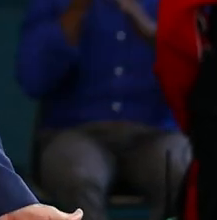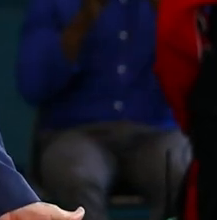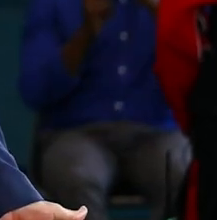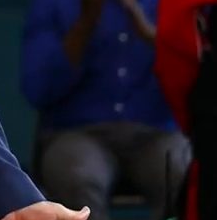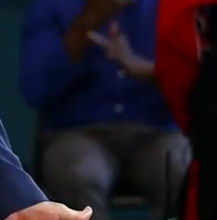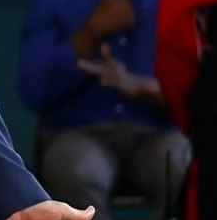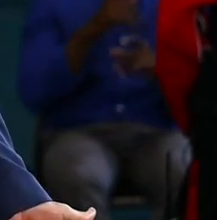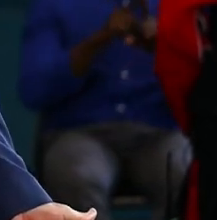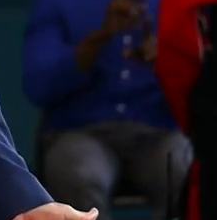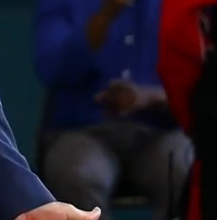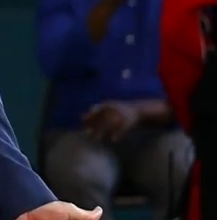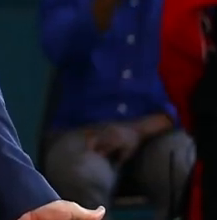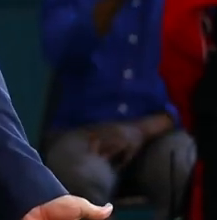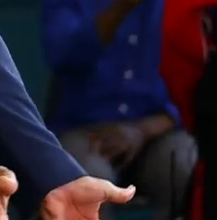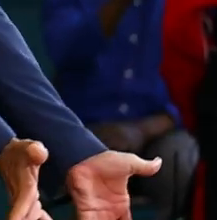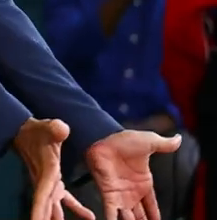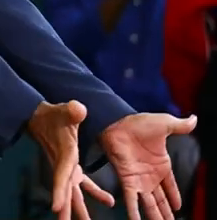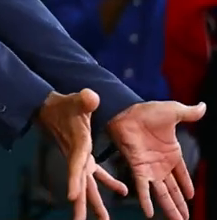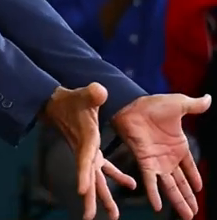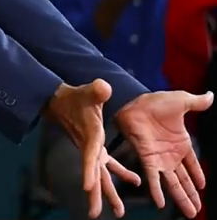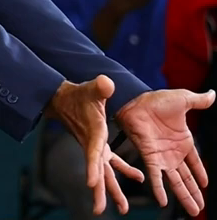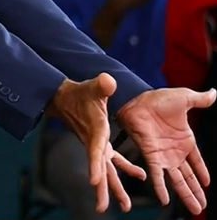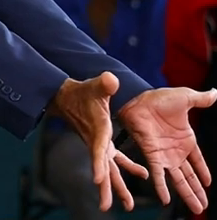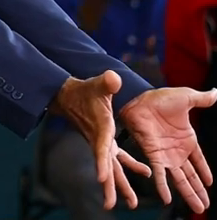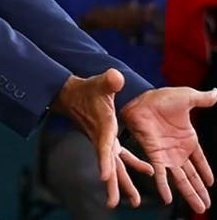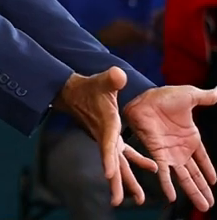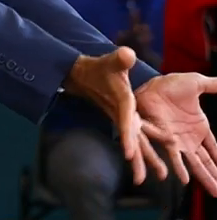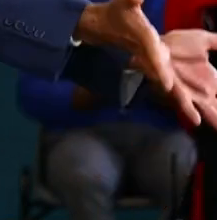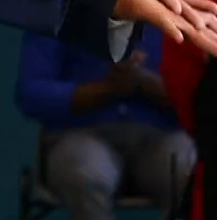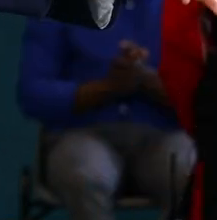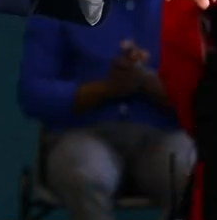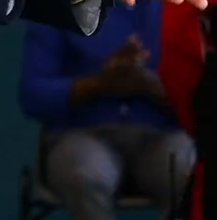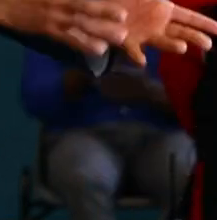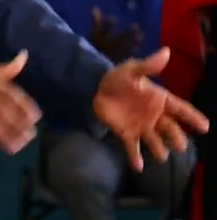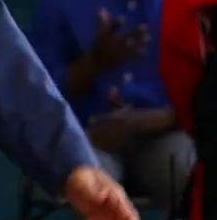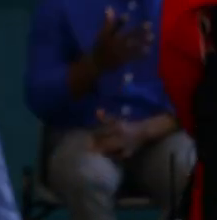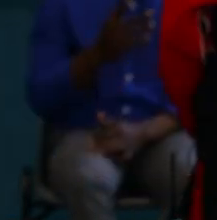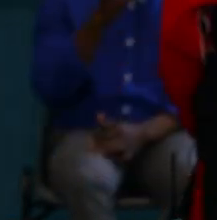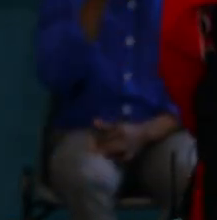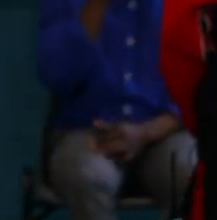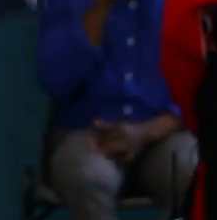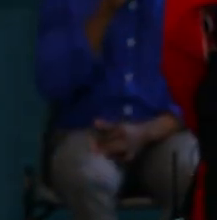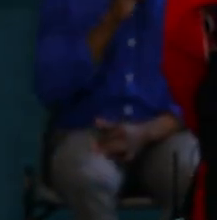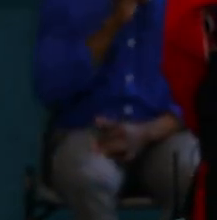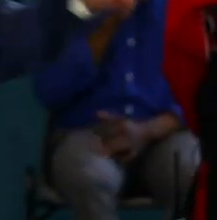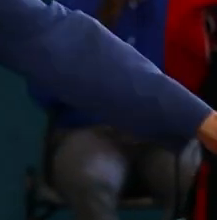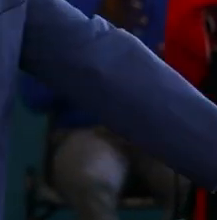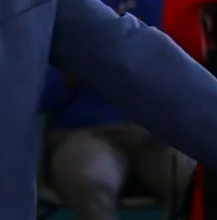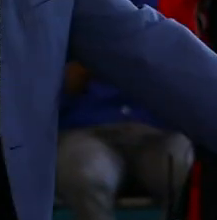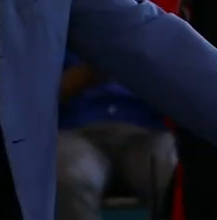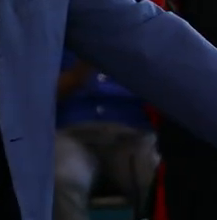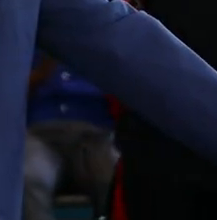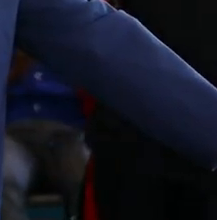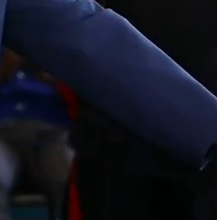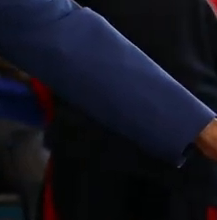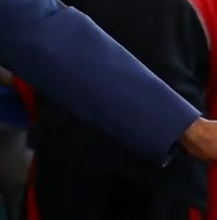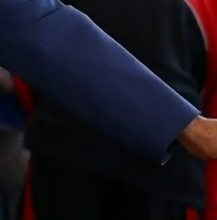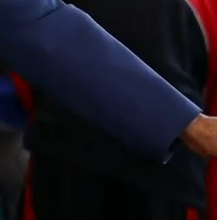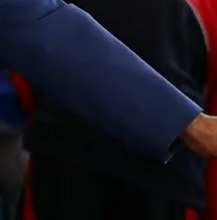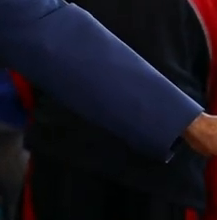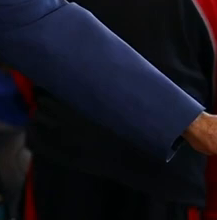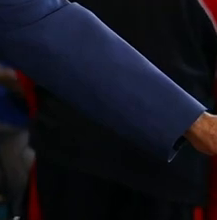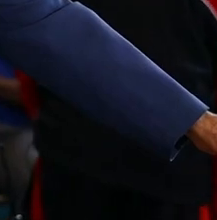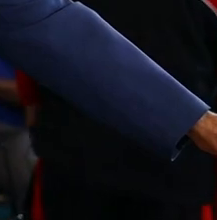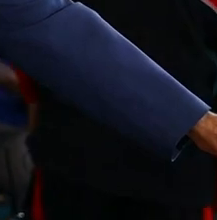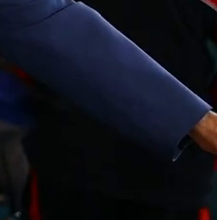Isaiah said, a virgin shall conceive and bear a son. The place where he was to